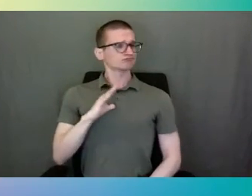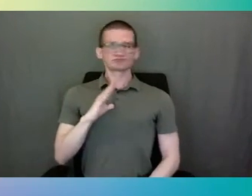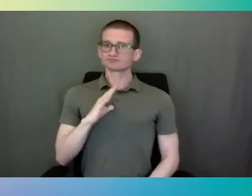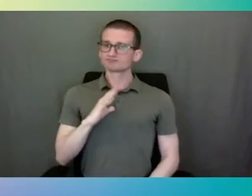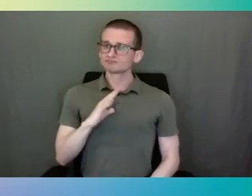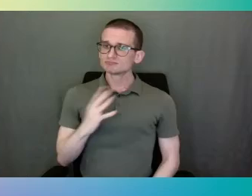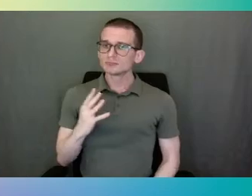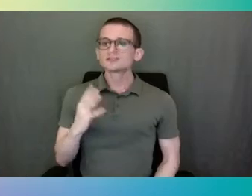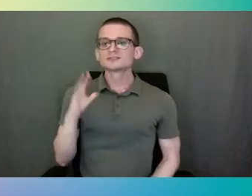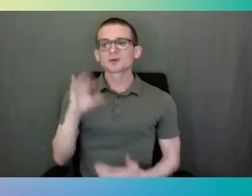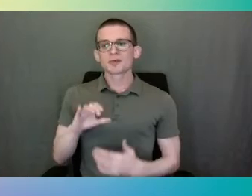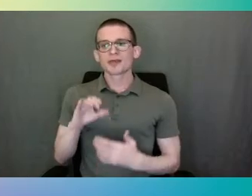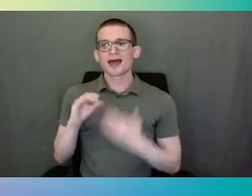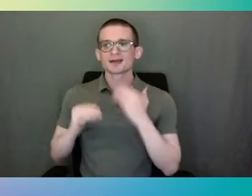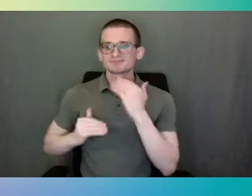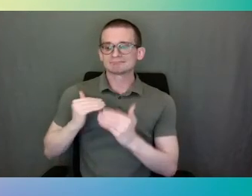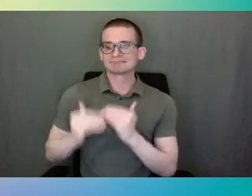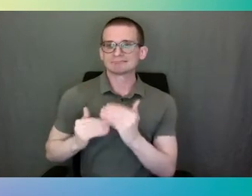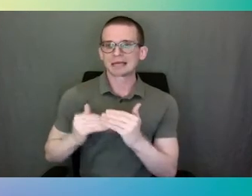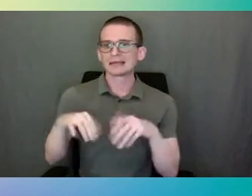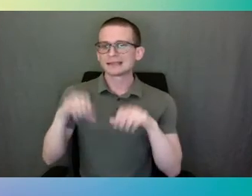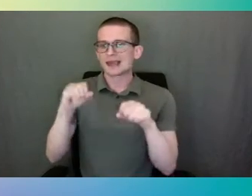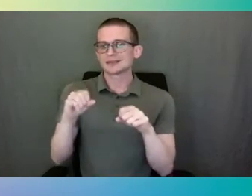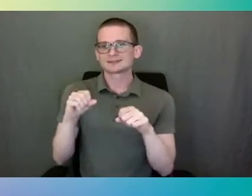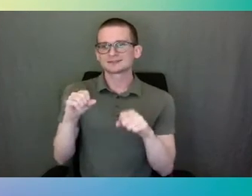that slow. It takes about 10, 15 years.